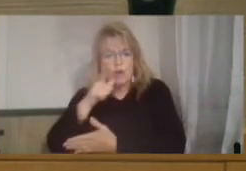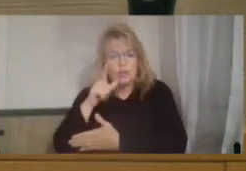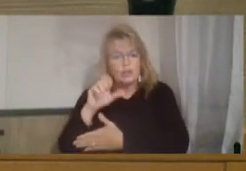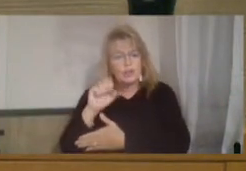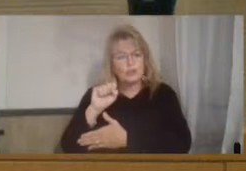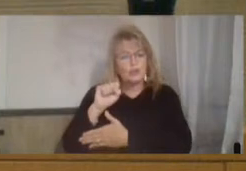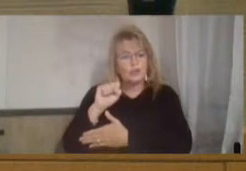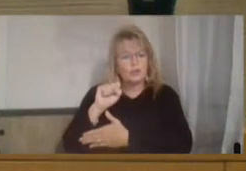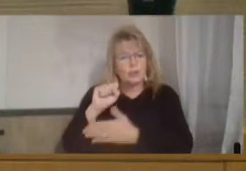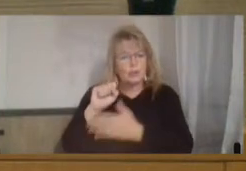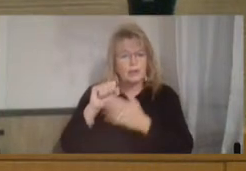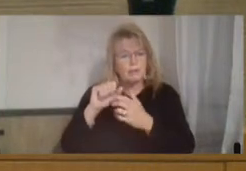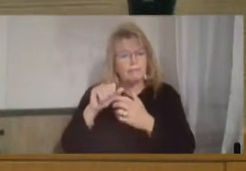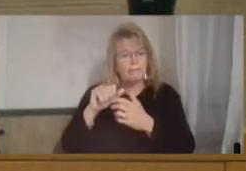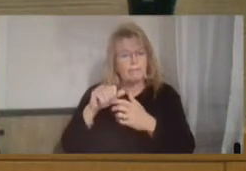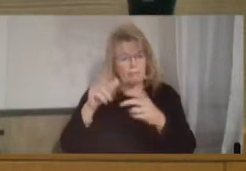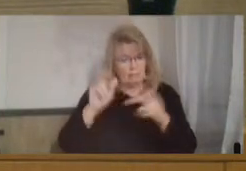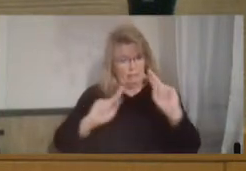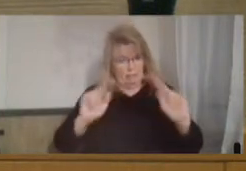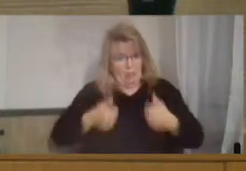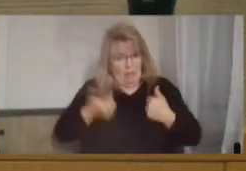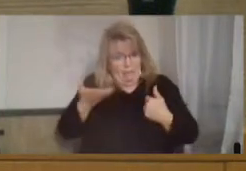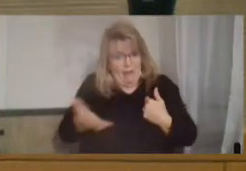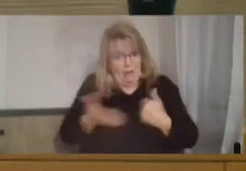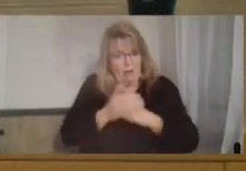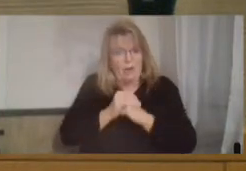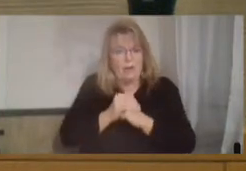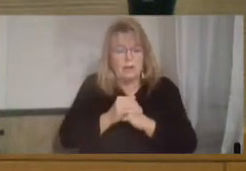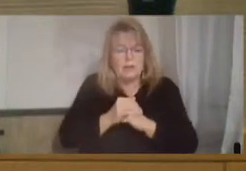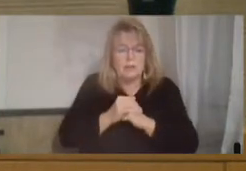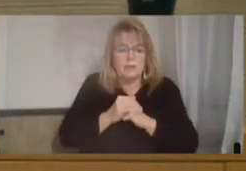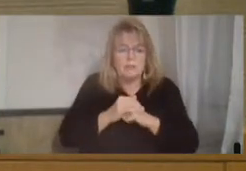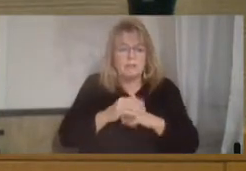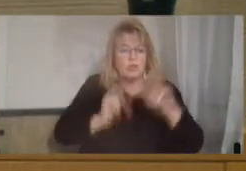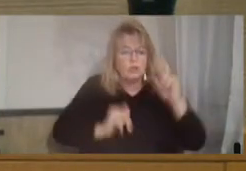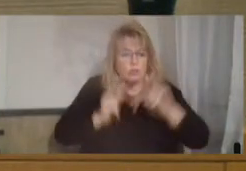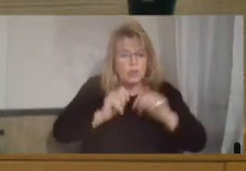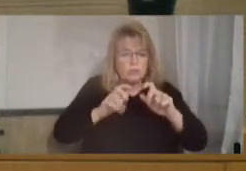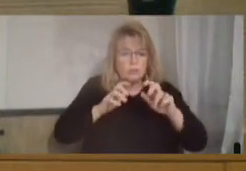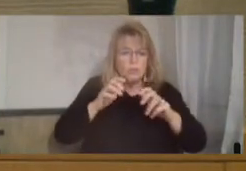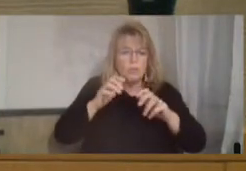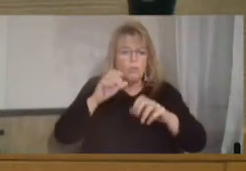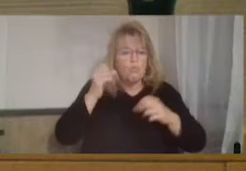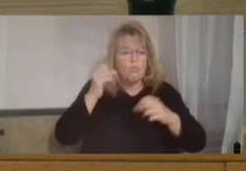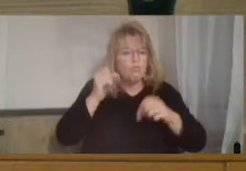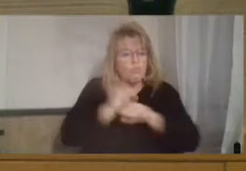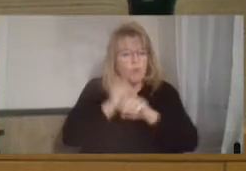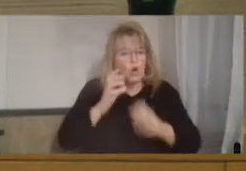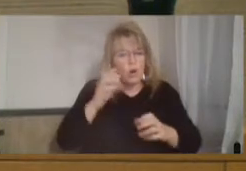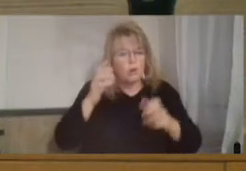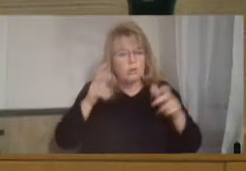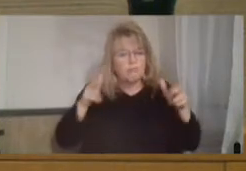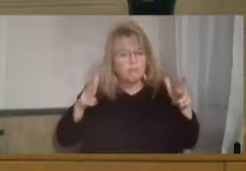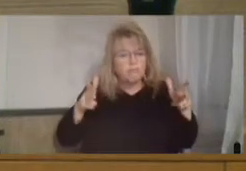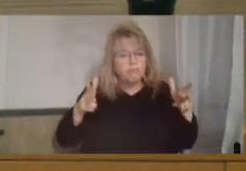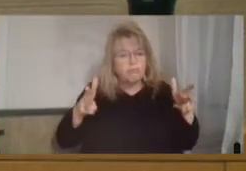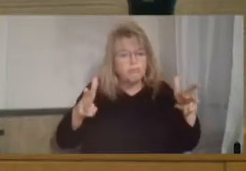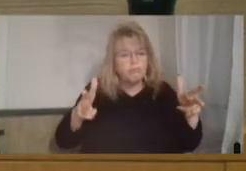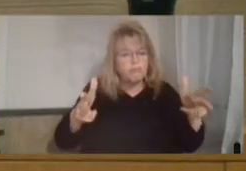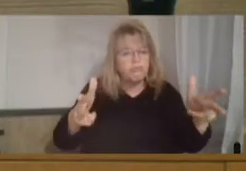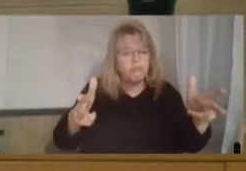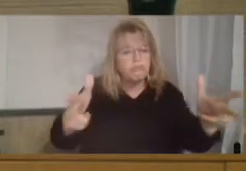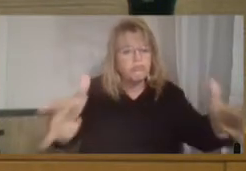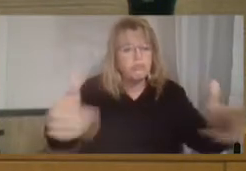Pearl Park and Baxter Street are inundated with construction worker cars on both sides of the street for the new